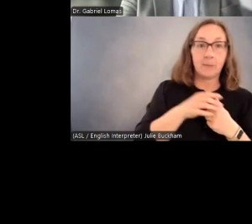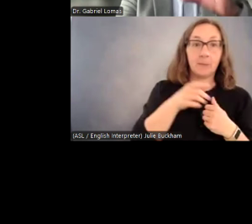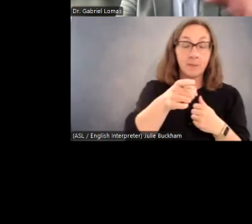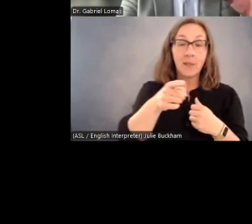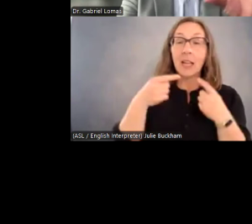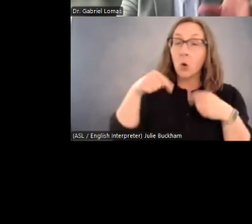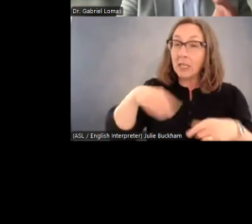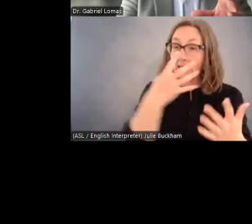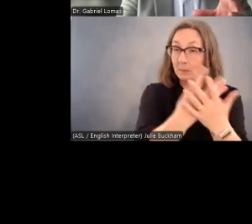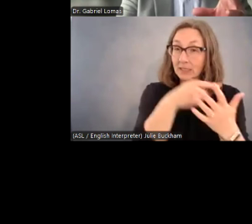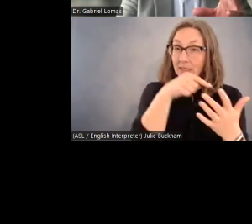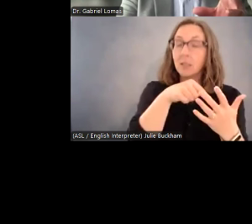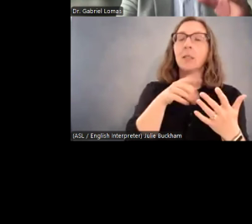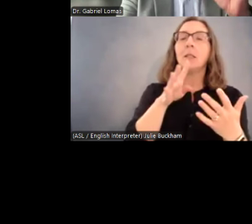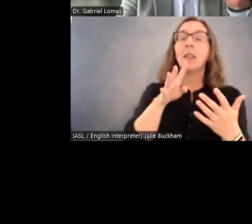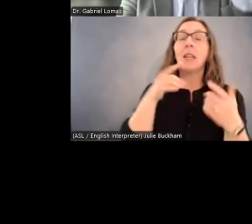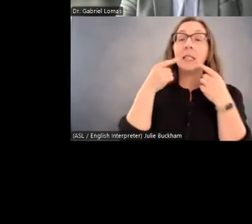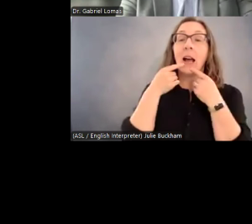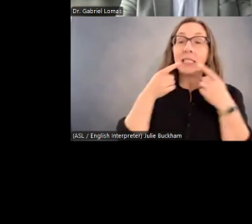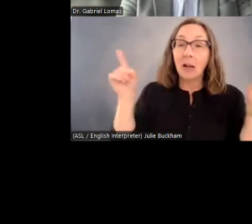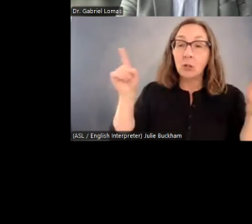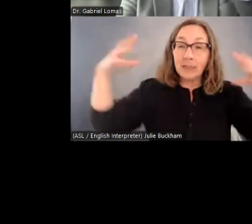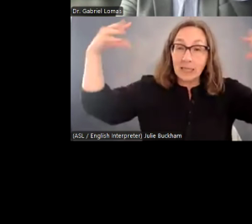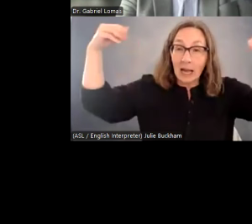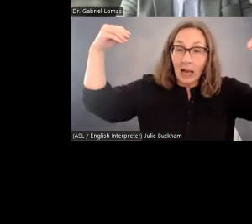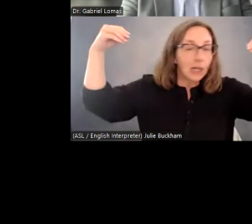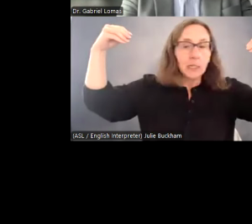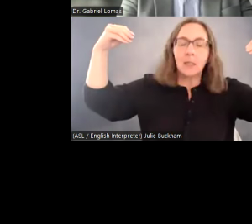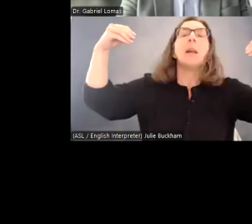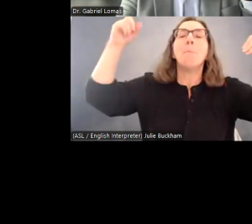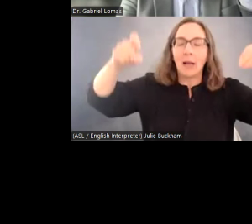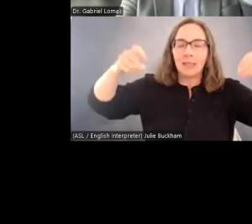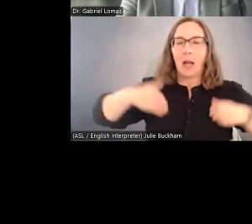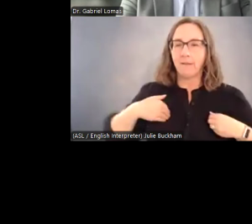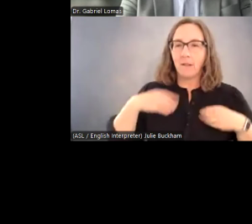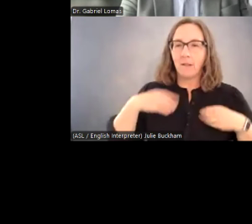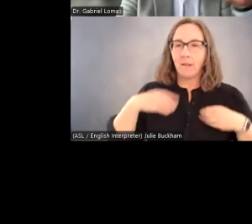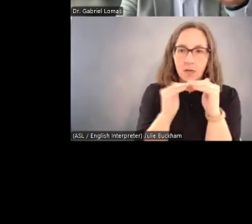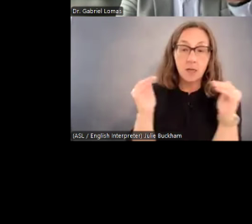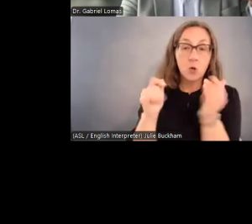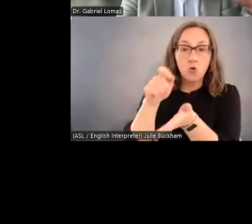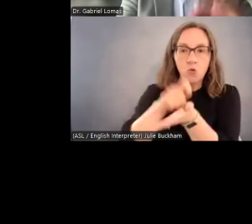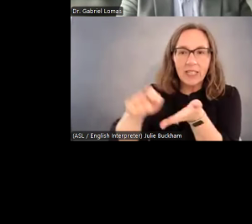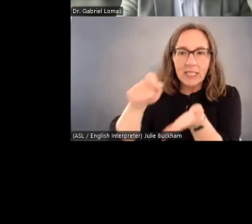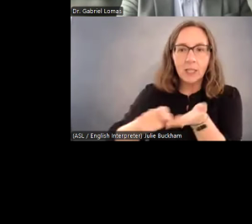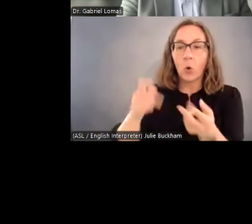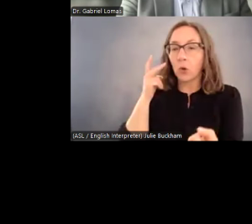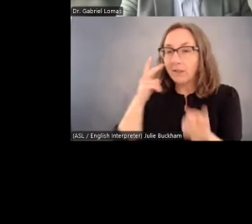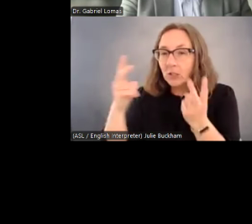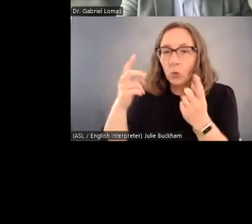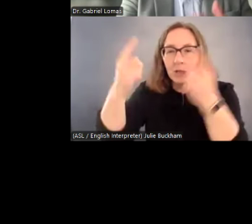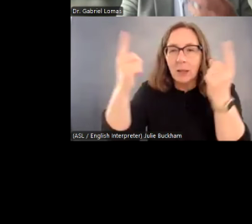to be retrofitting so that deaf people can look at the announcements and they can read them, or having visual announcements of some